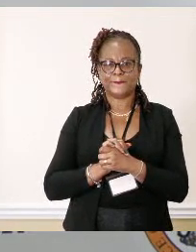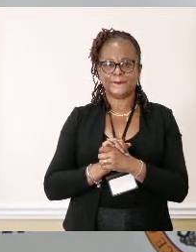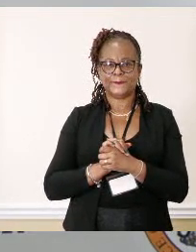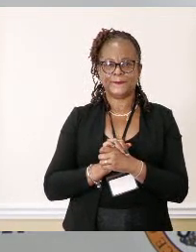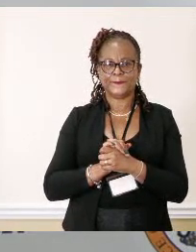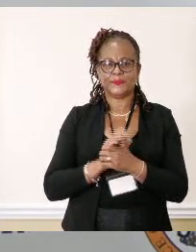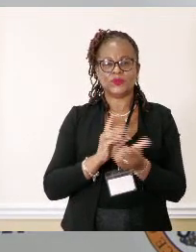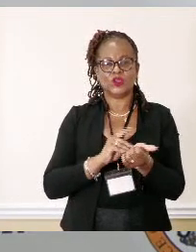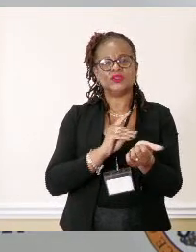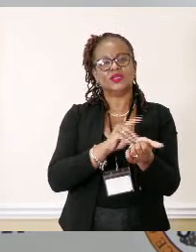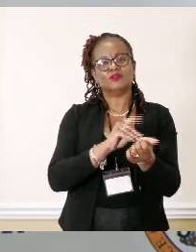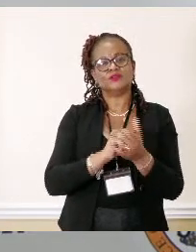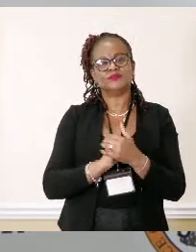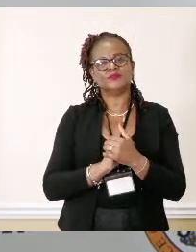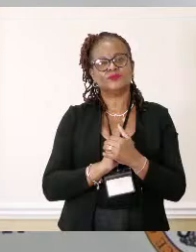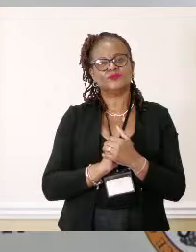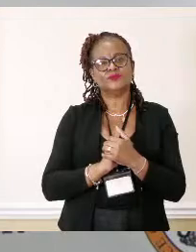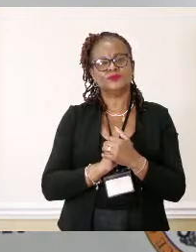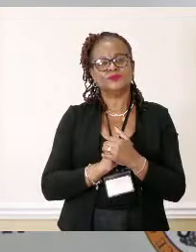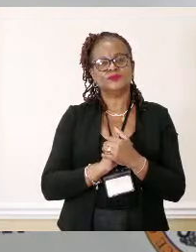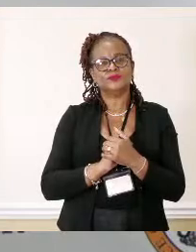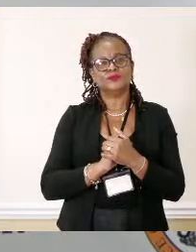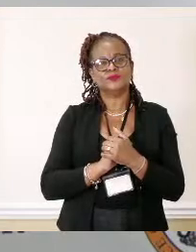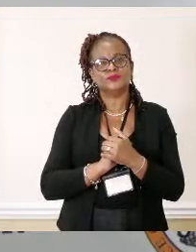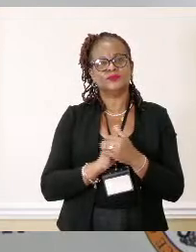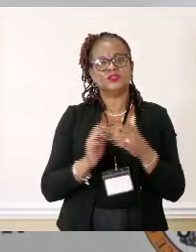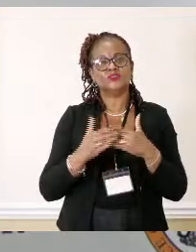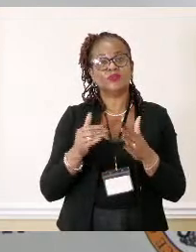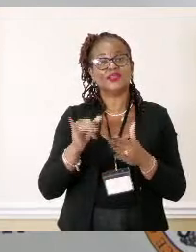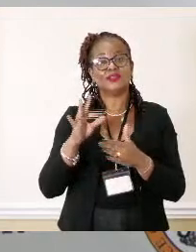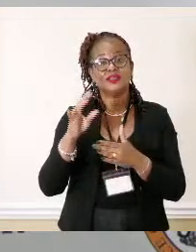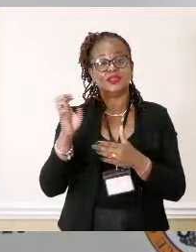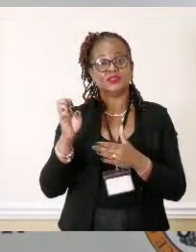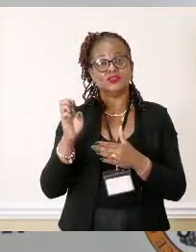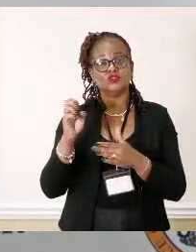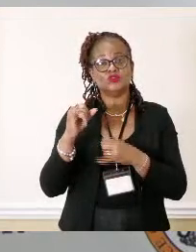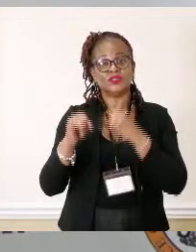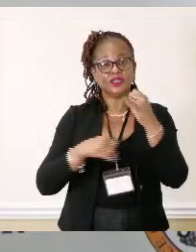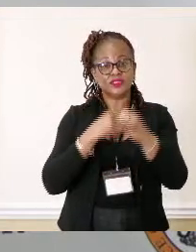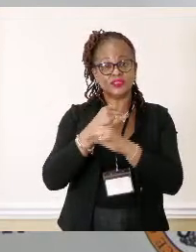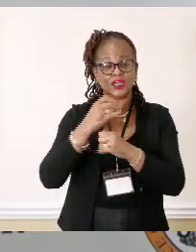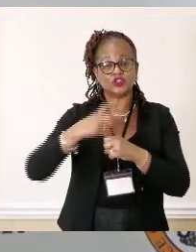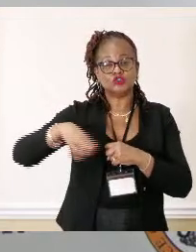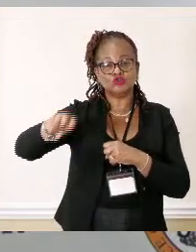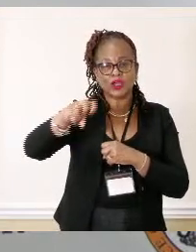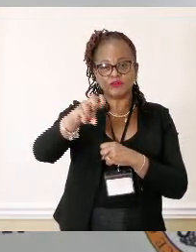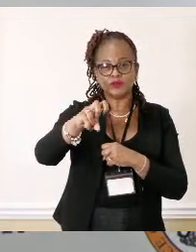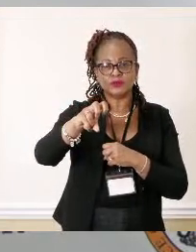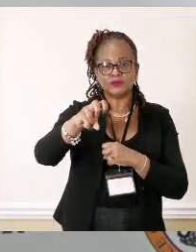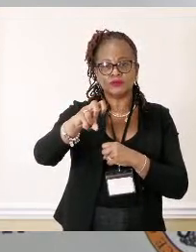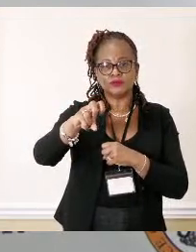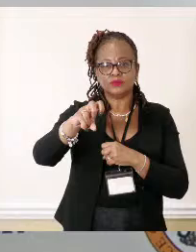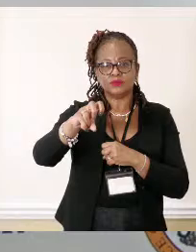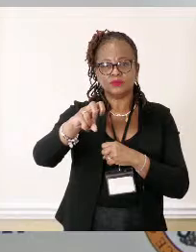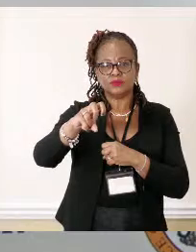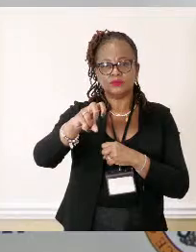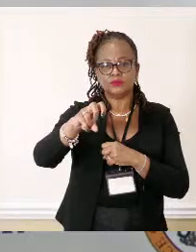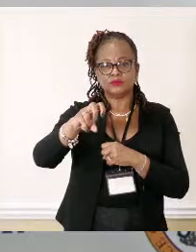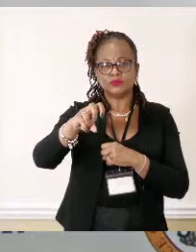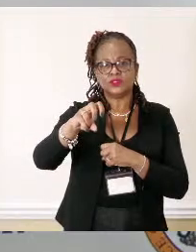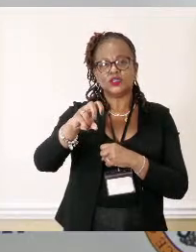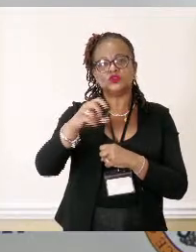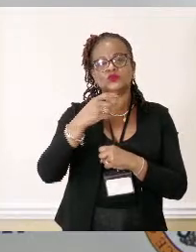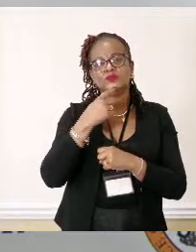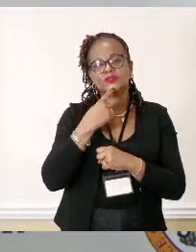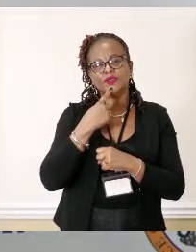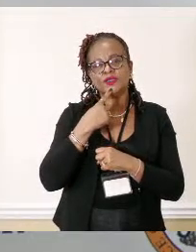Dr. Dalregis, you would have said that the spike in cases is due to international travel. Can you, and this is a multifaceted question, can you